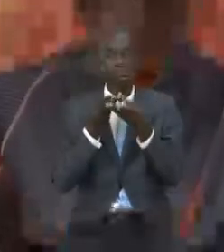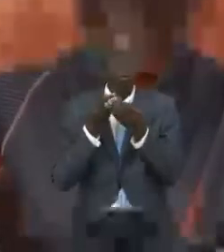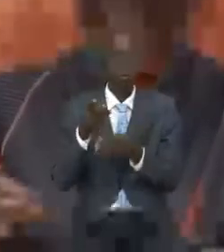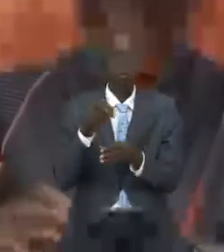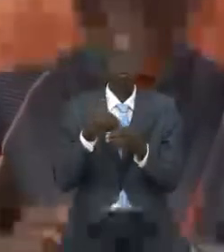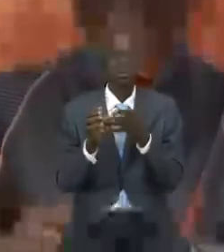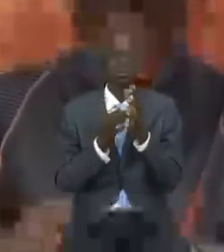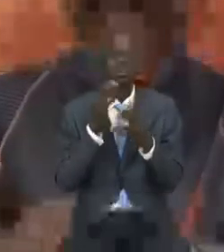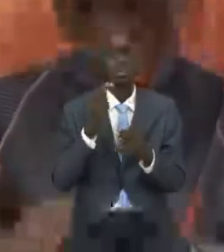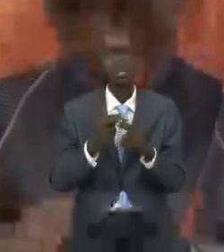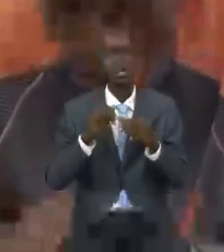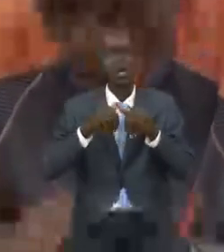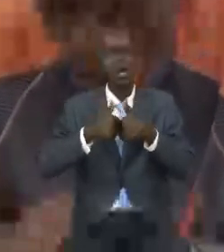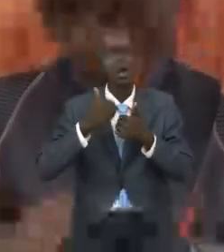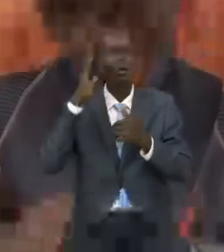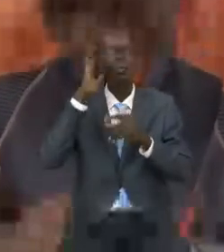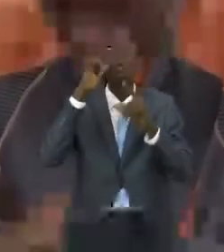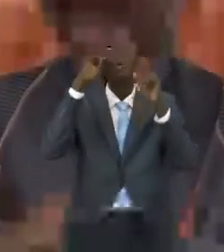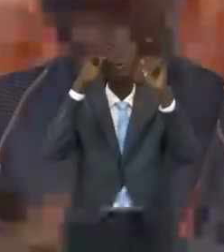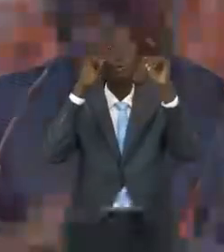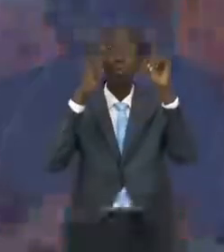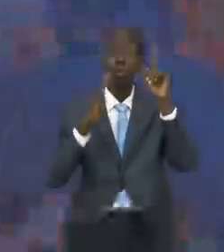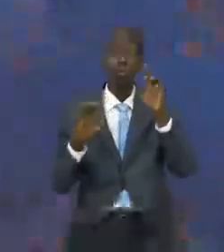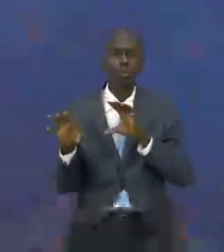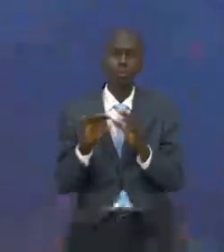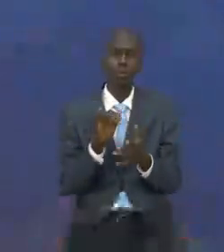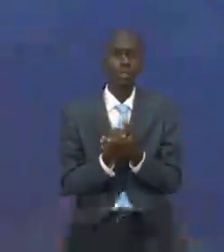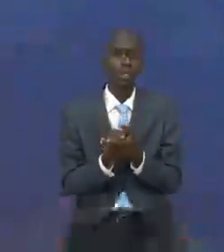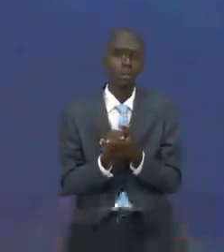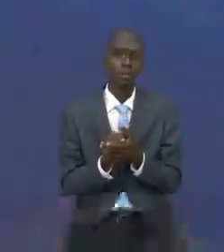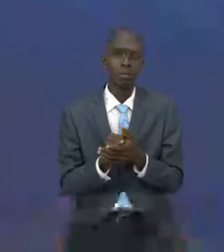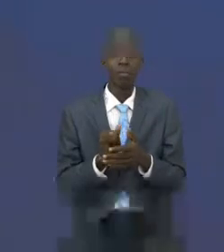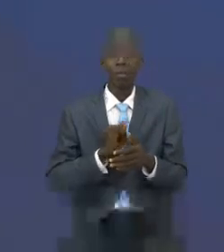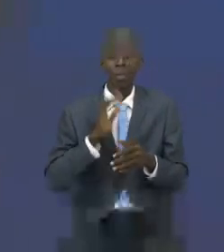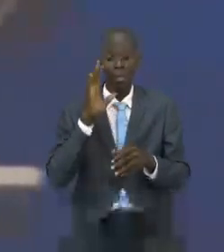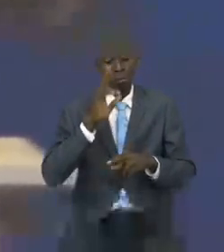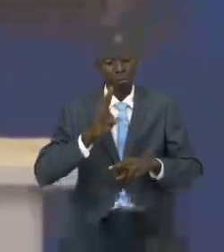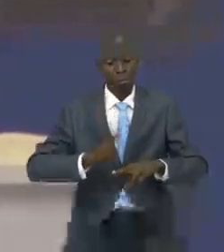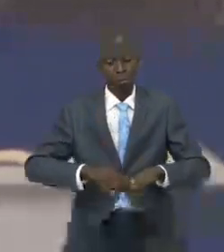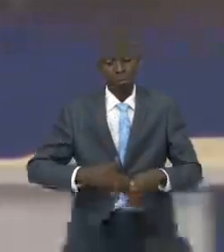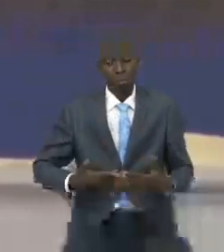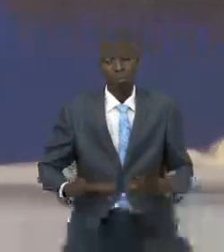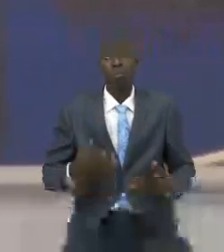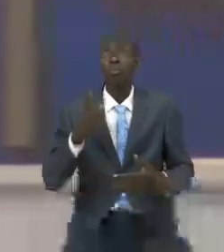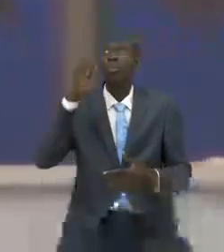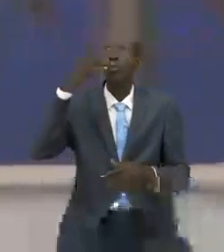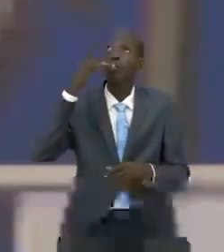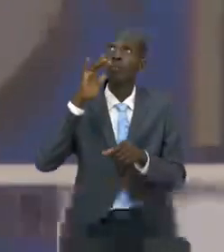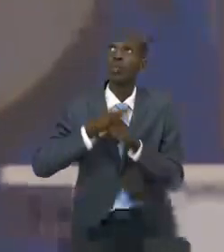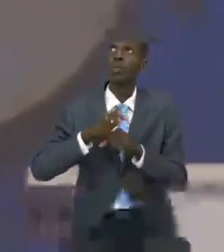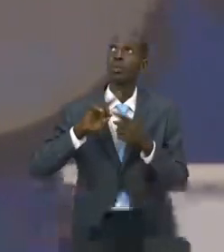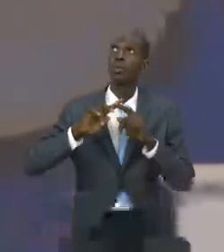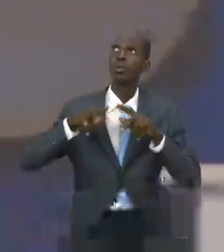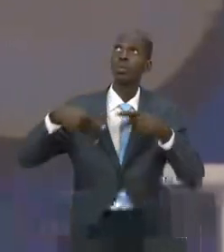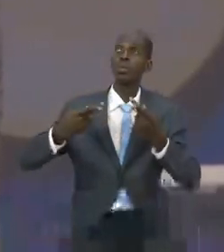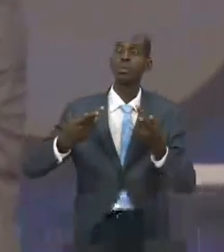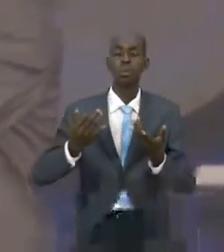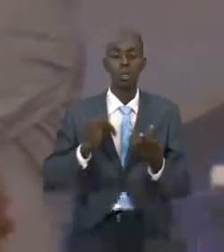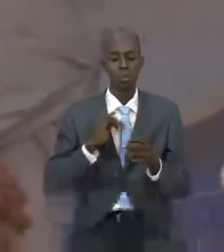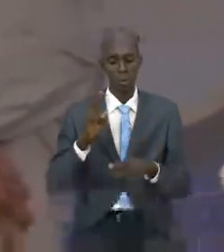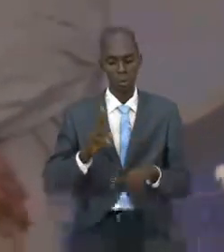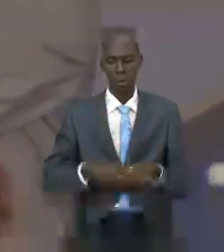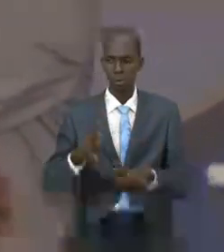will he do that? I will sit here. God has said he will provide. And then people will be